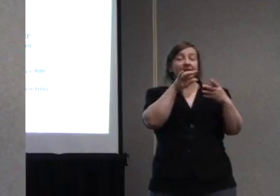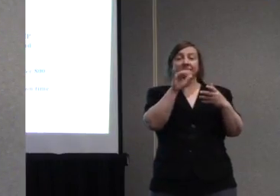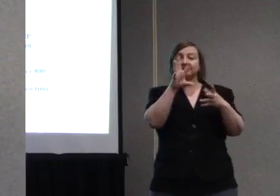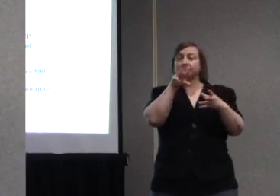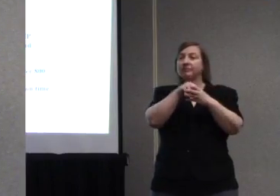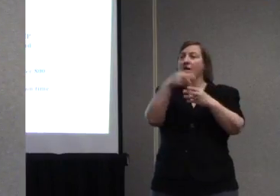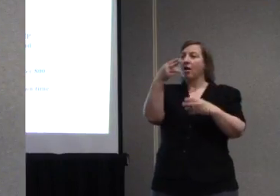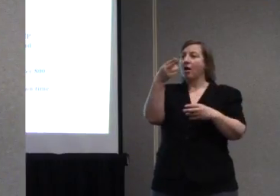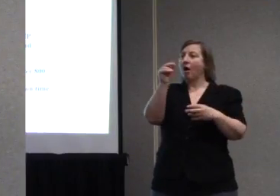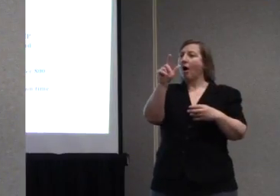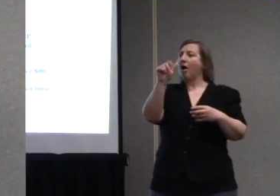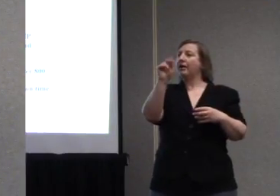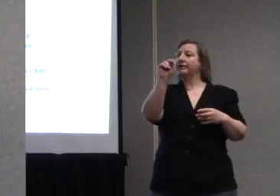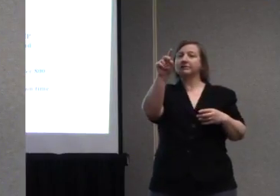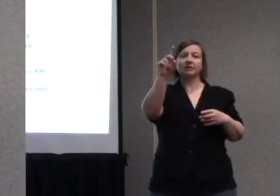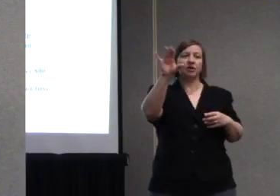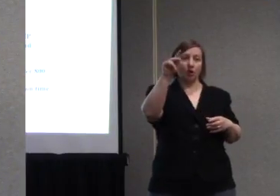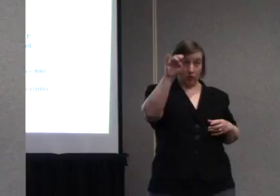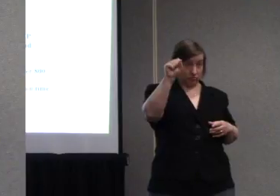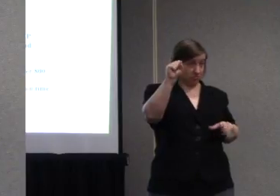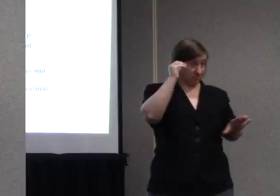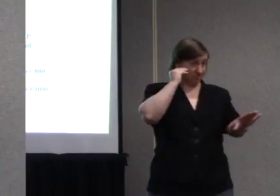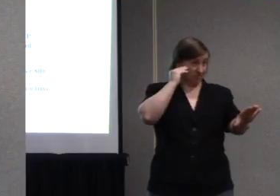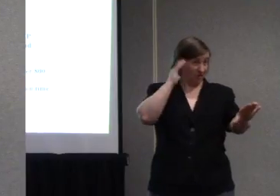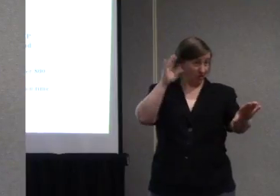codes. Familiar with Holland codes?